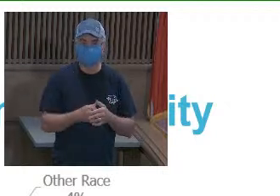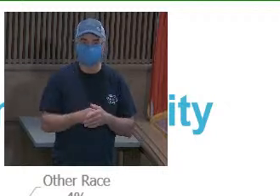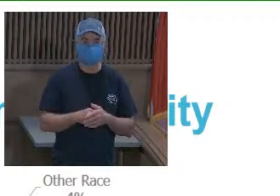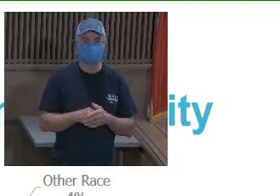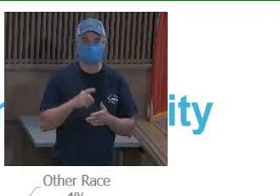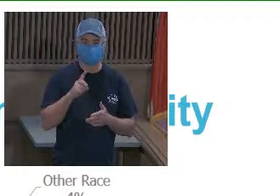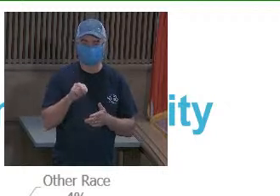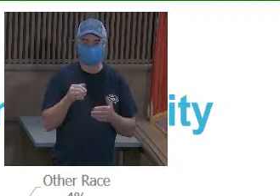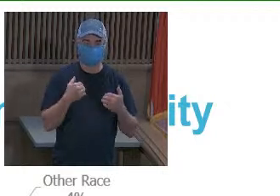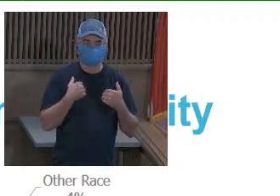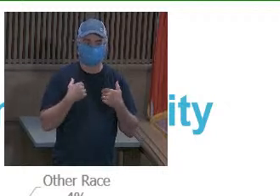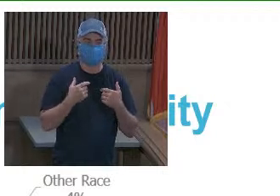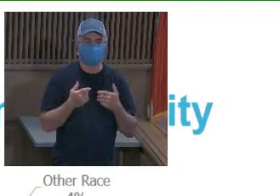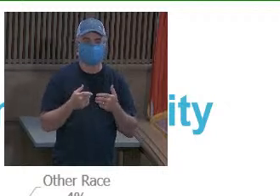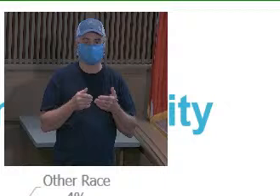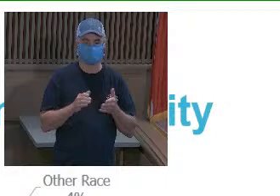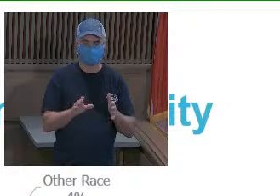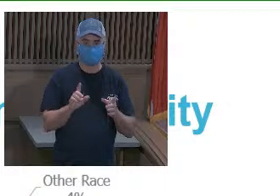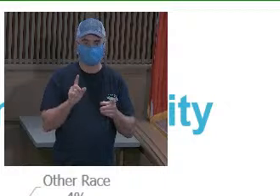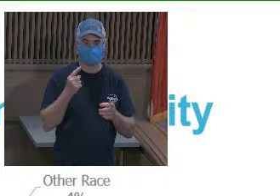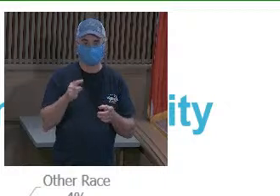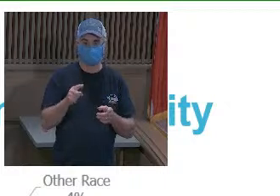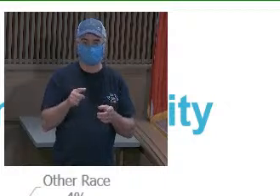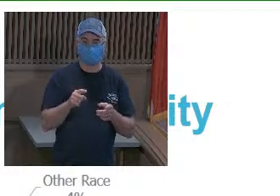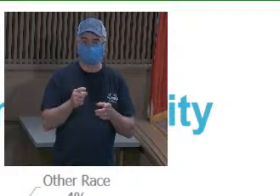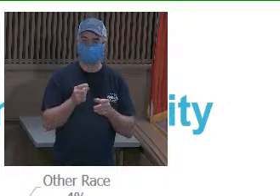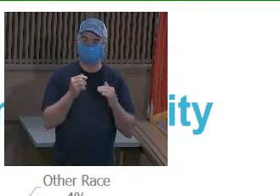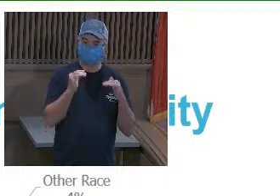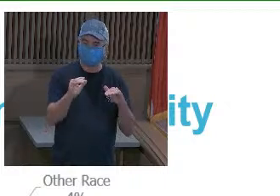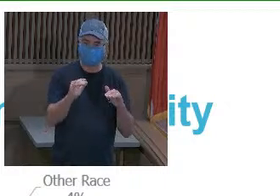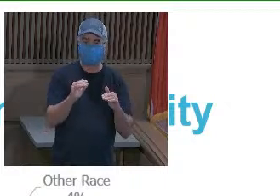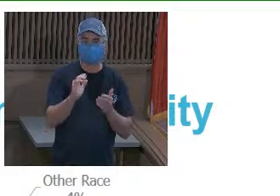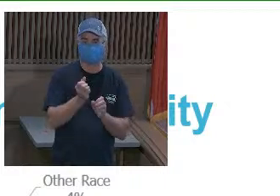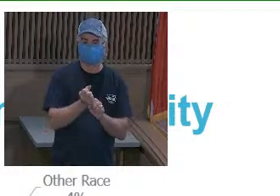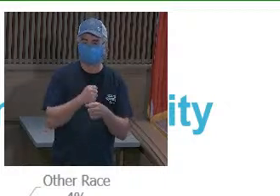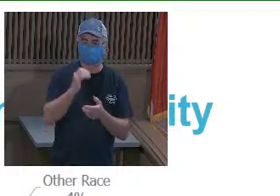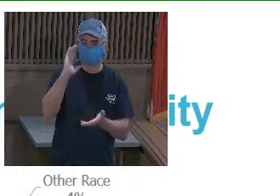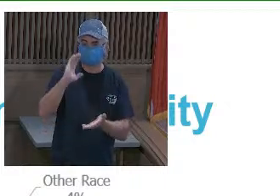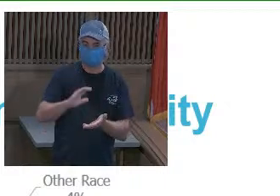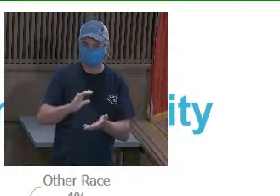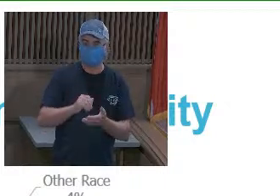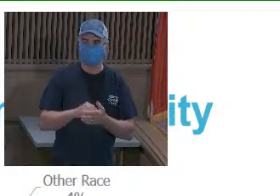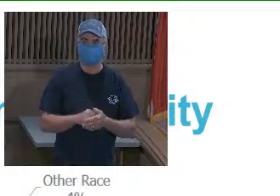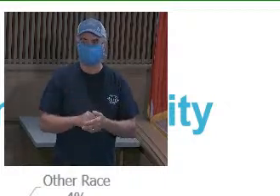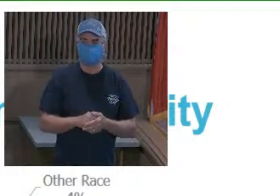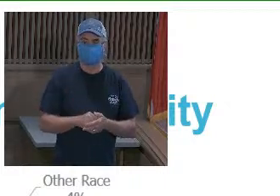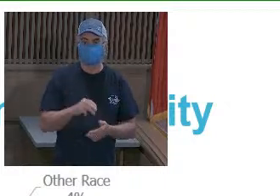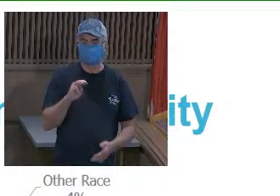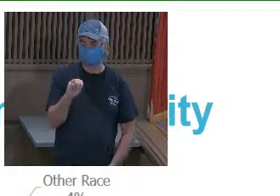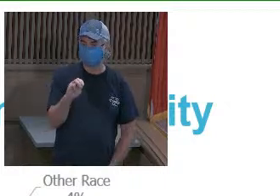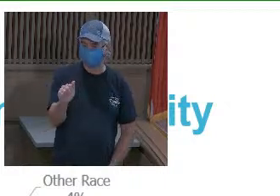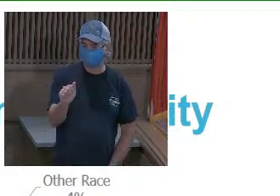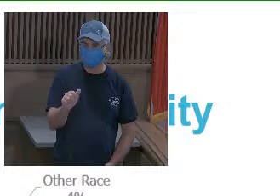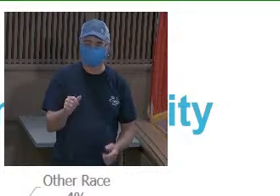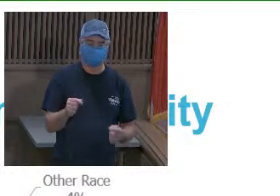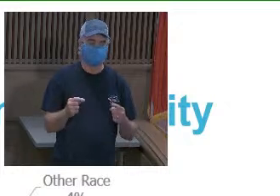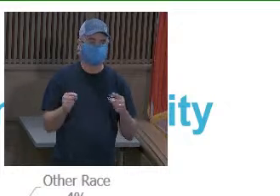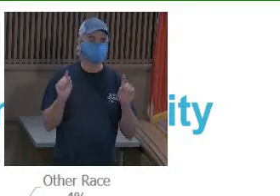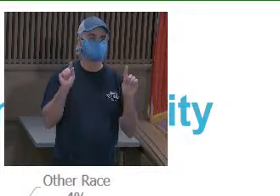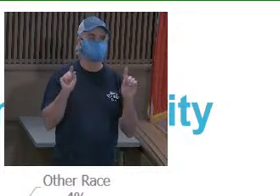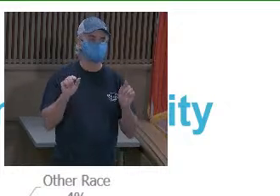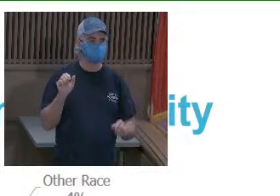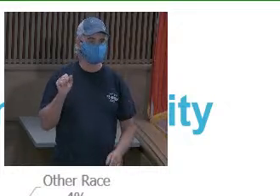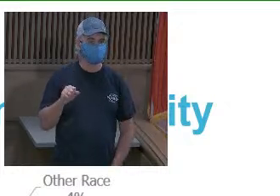way to at least minimize some of the effects of this virus. Monoclonal antibodies have been a great success. Phoebe